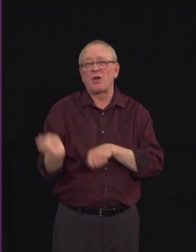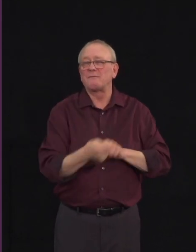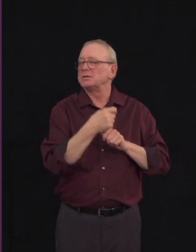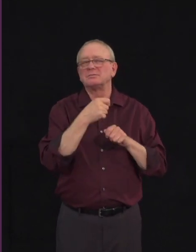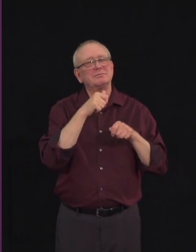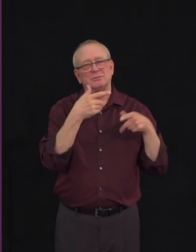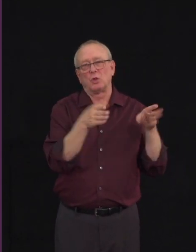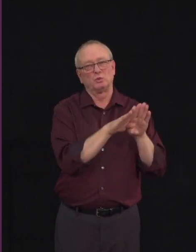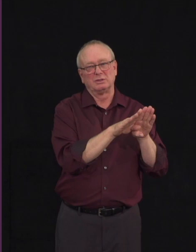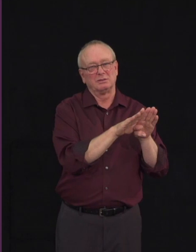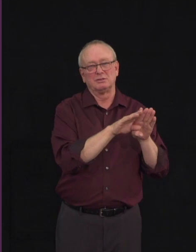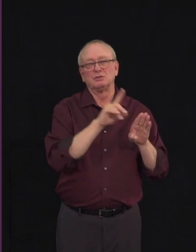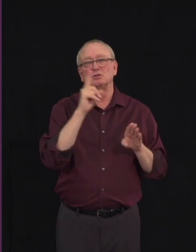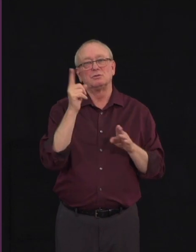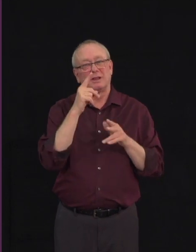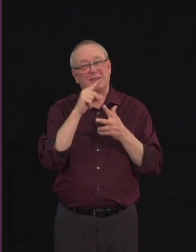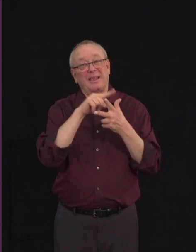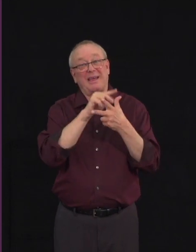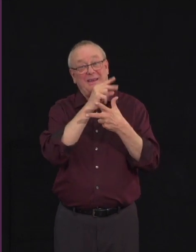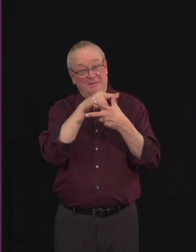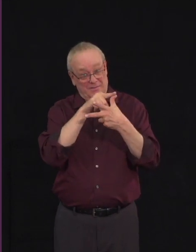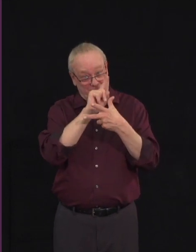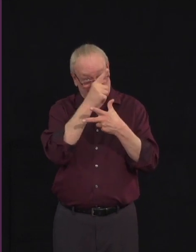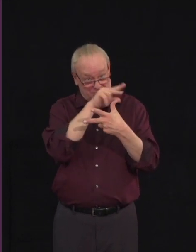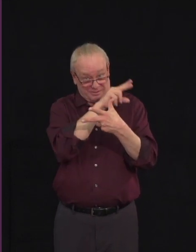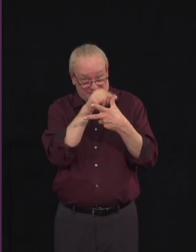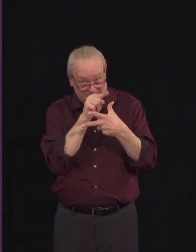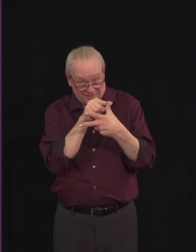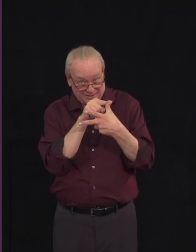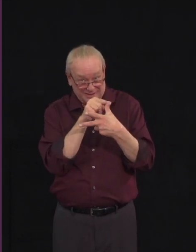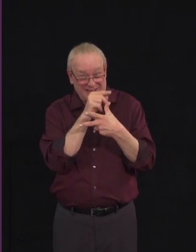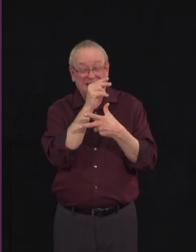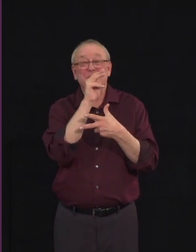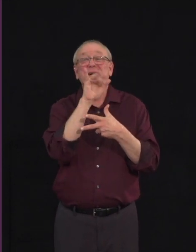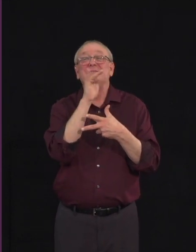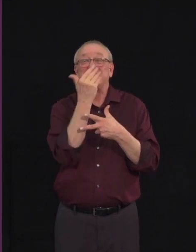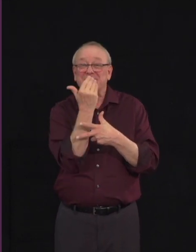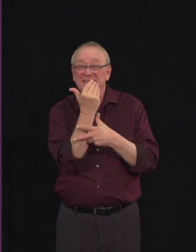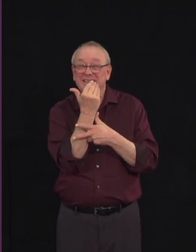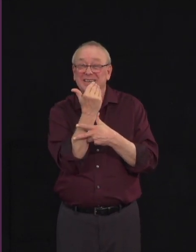open. I would remind outdoor enthusiasts that while there are no